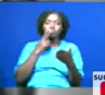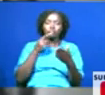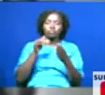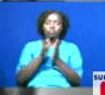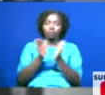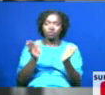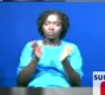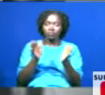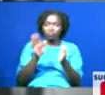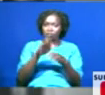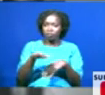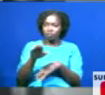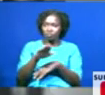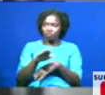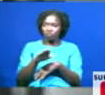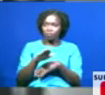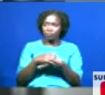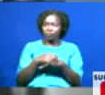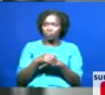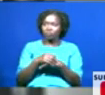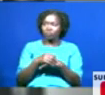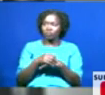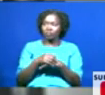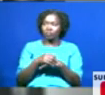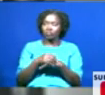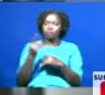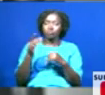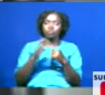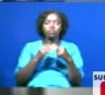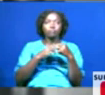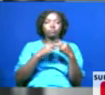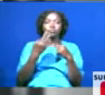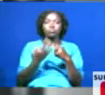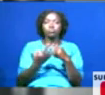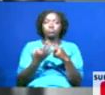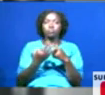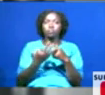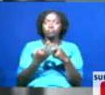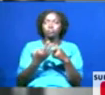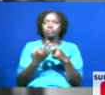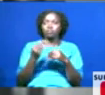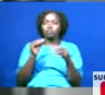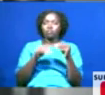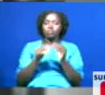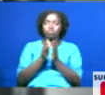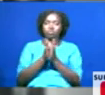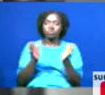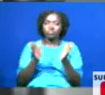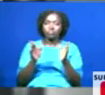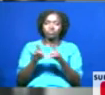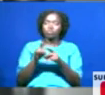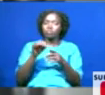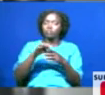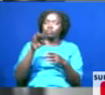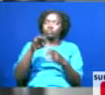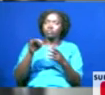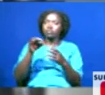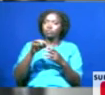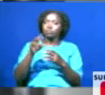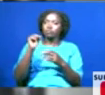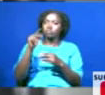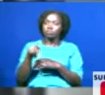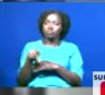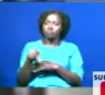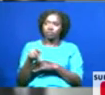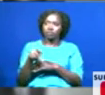public spaces. In the 1983 snap general election, Magugu was elected Githunguri Member of